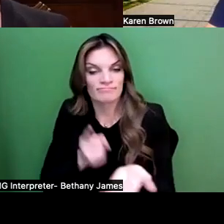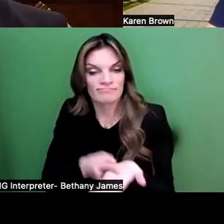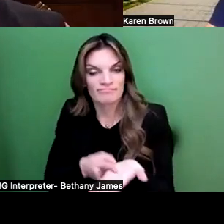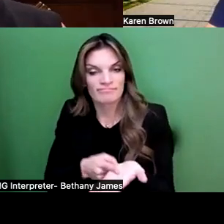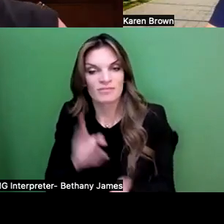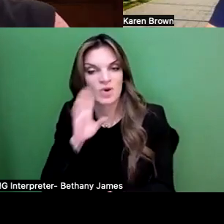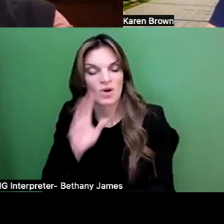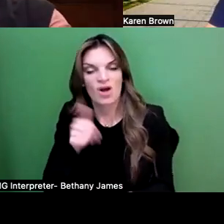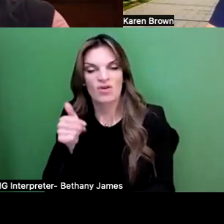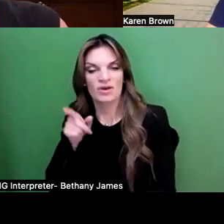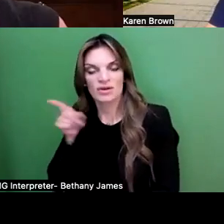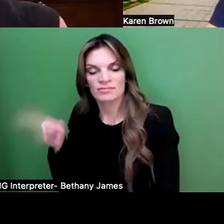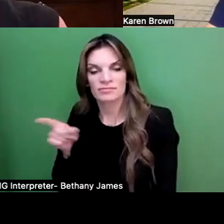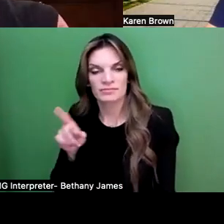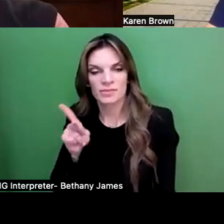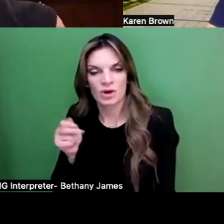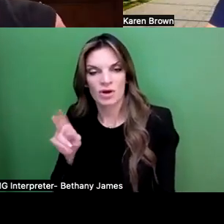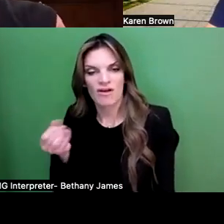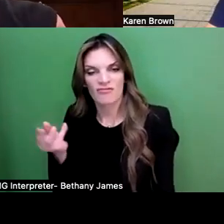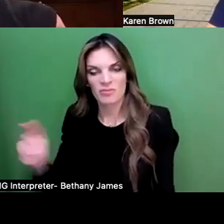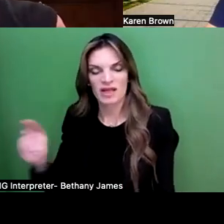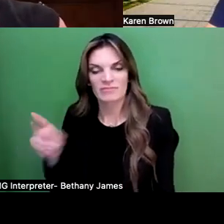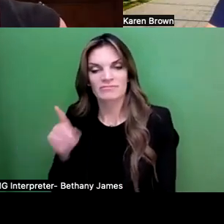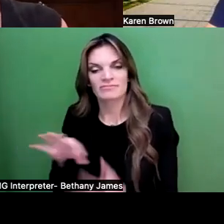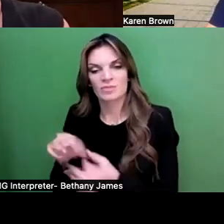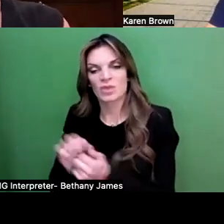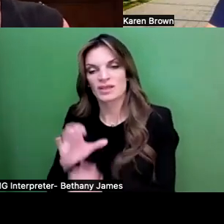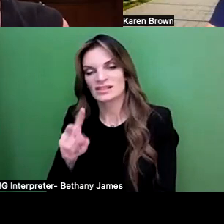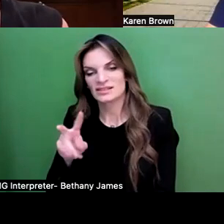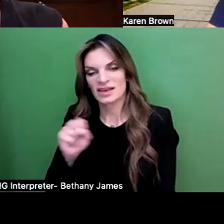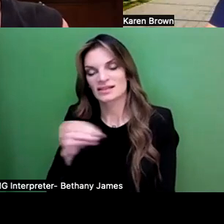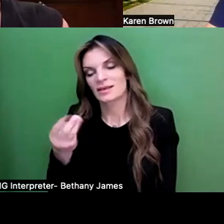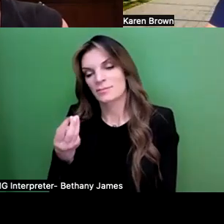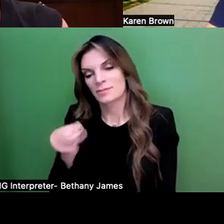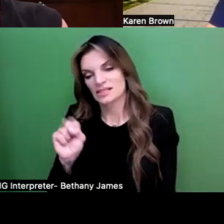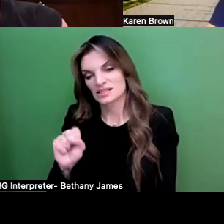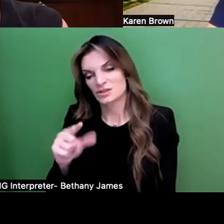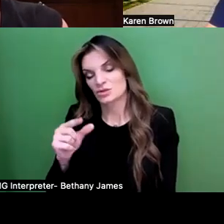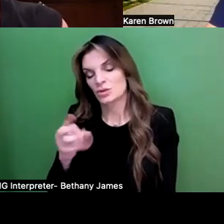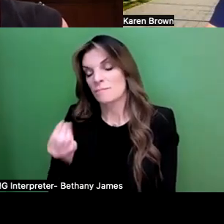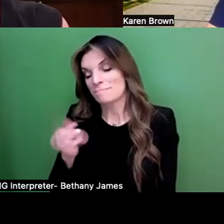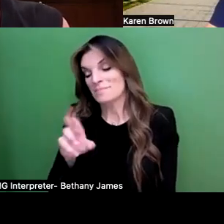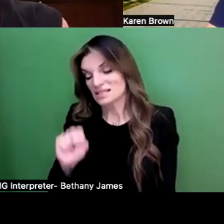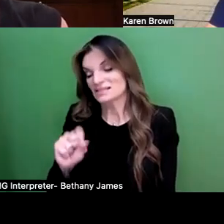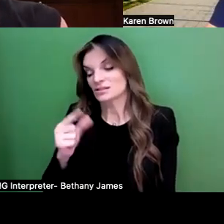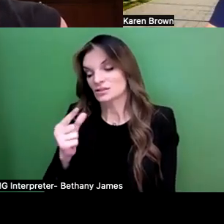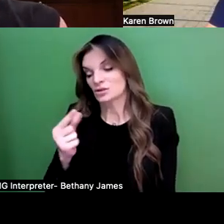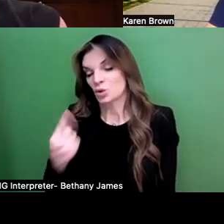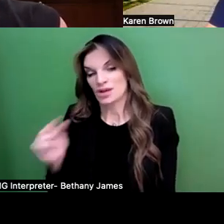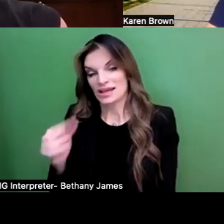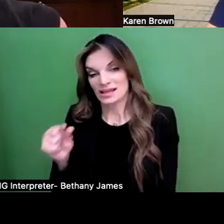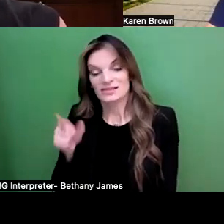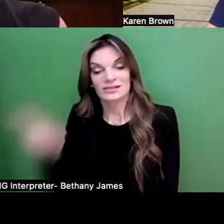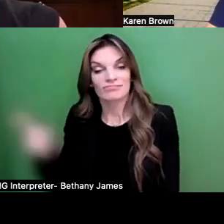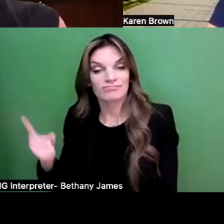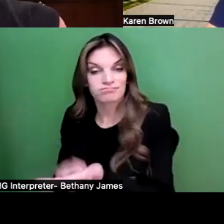the other buildings to the north of the CVS and Mrs. Green's. Get them together, get everybody together and decide what they